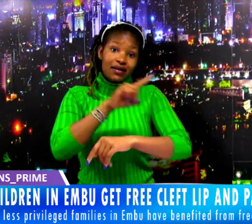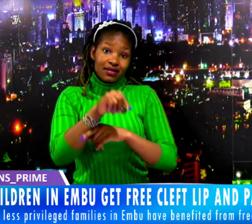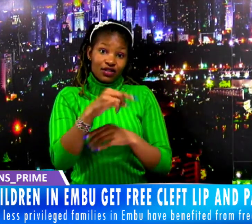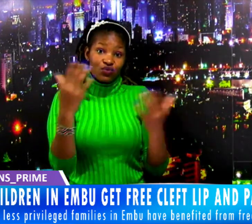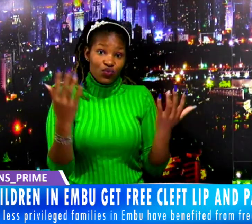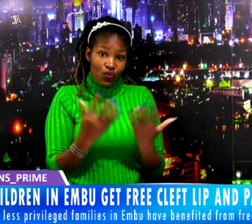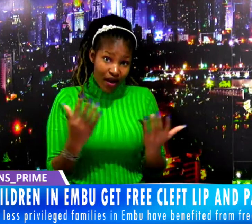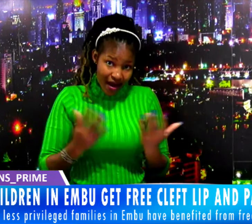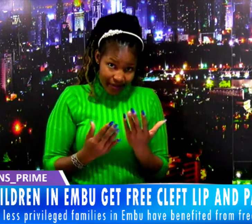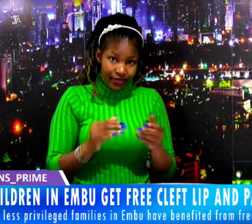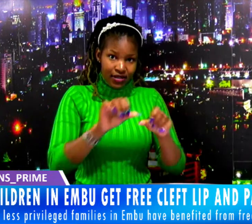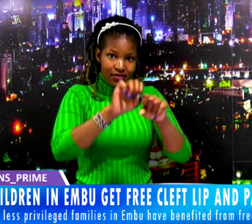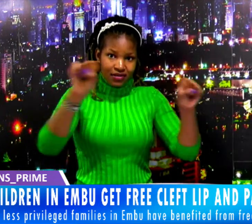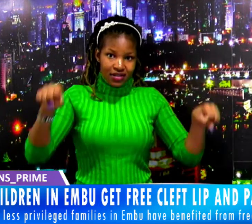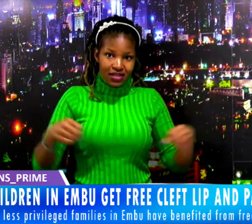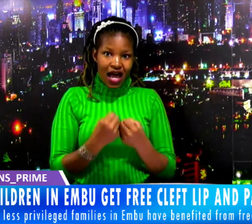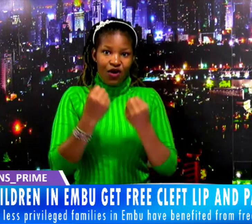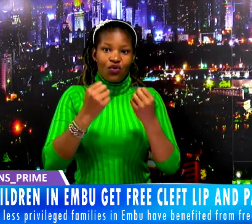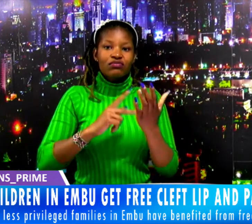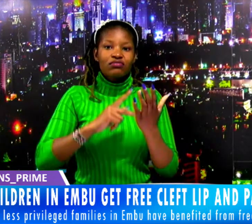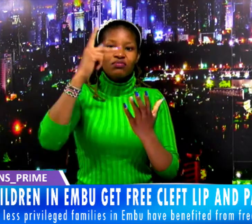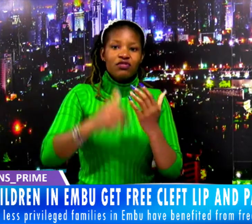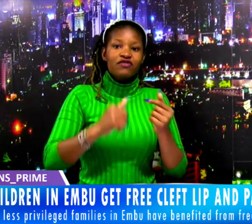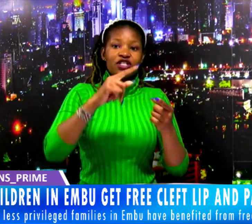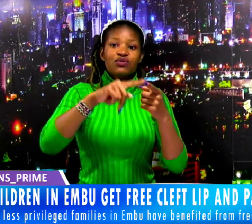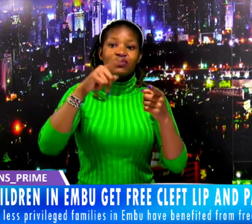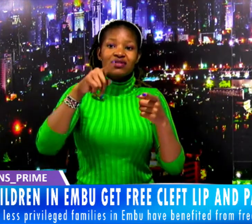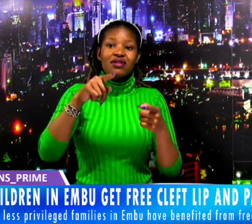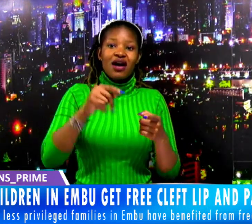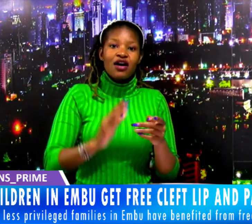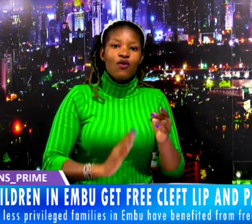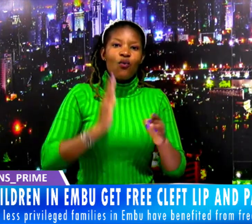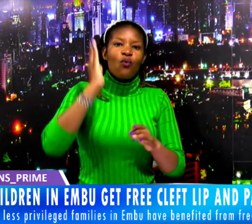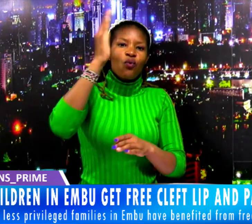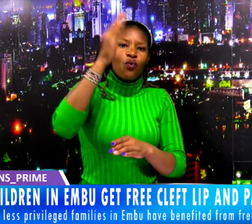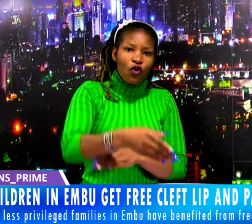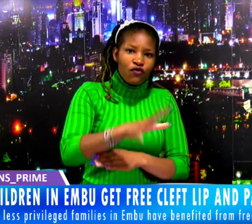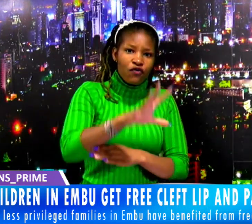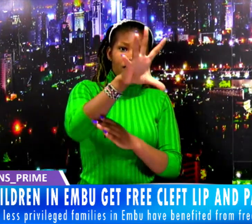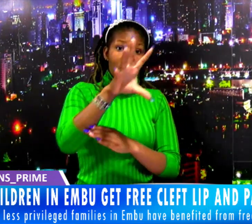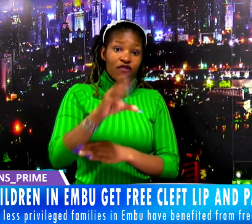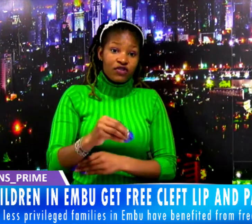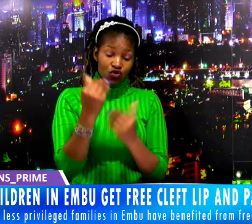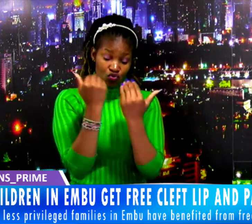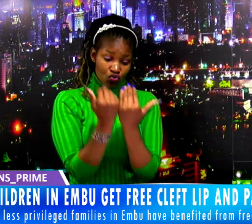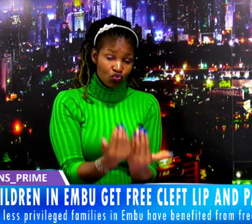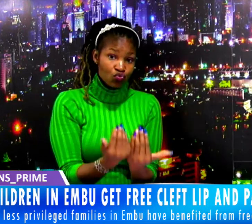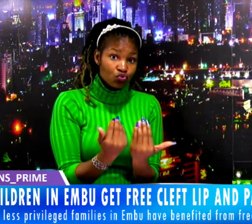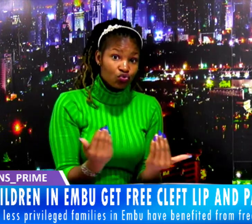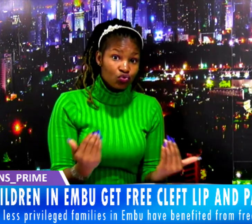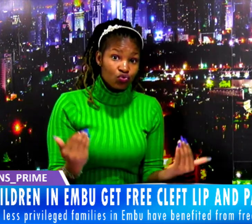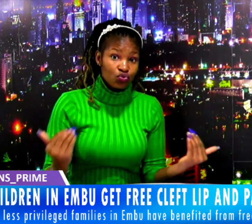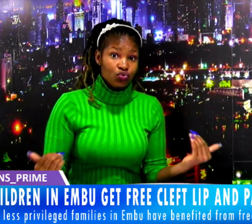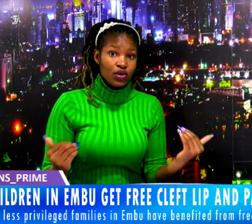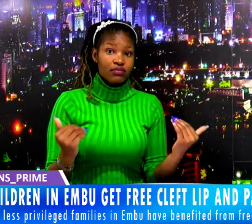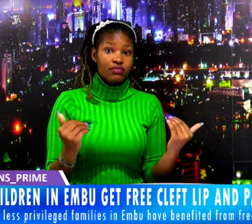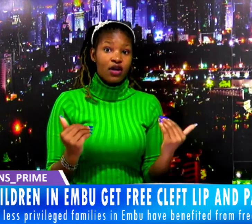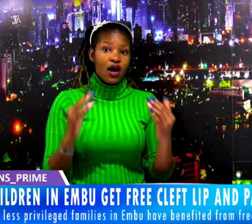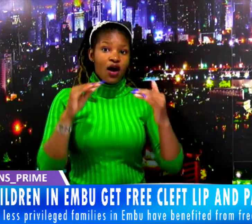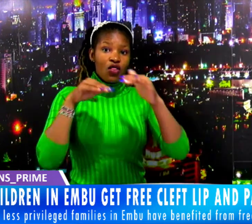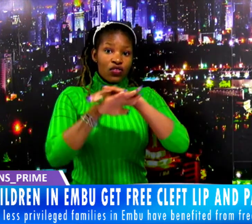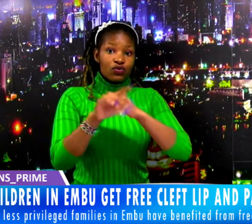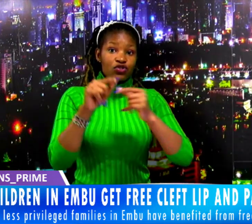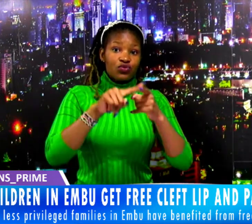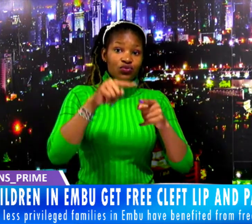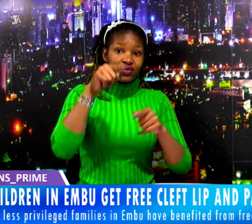next week, November 7th and 9th. to 9th. The exercise is scheduled to take 5